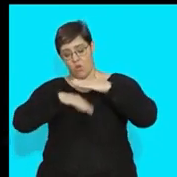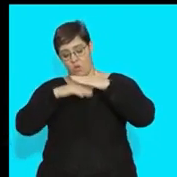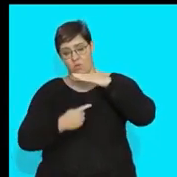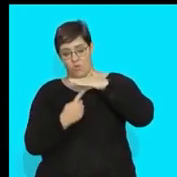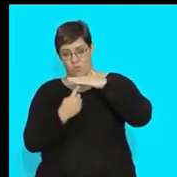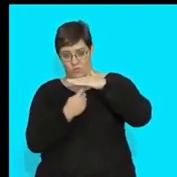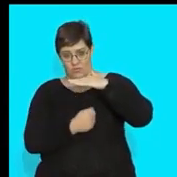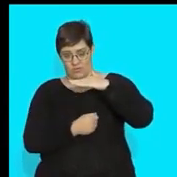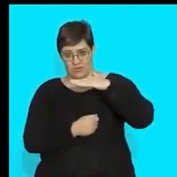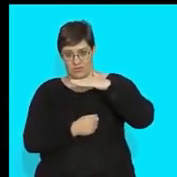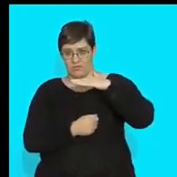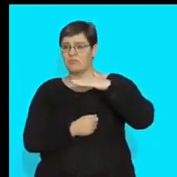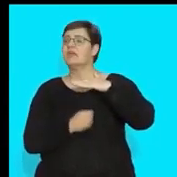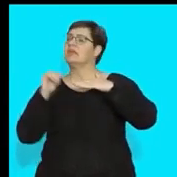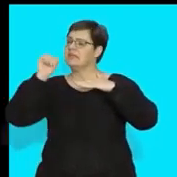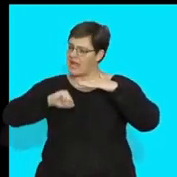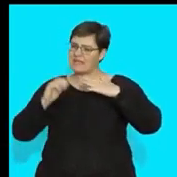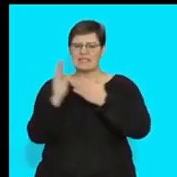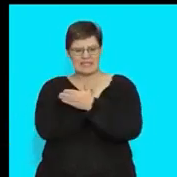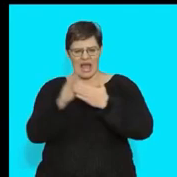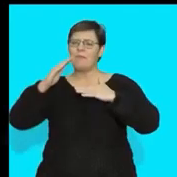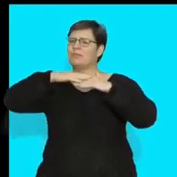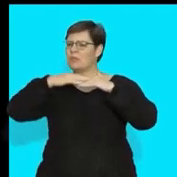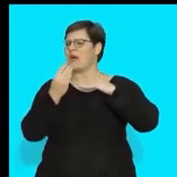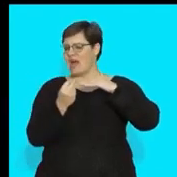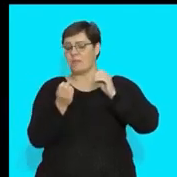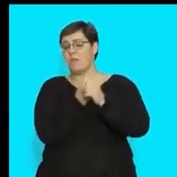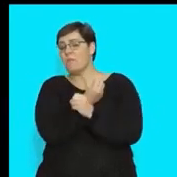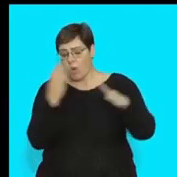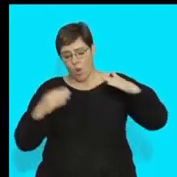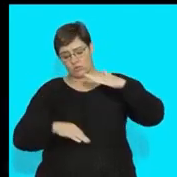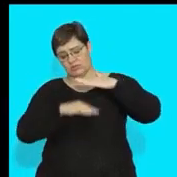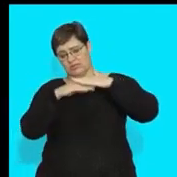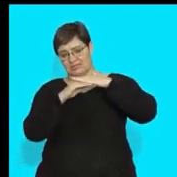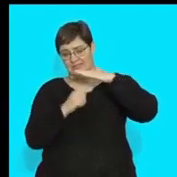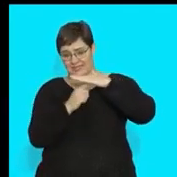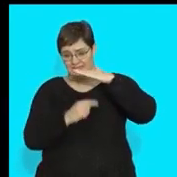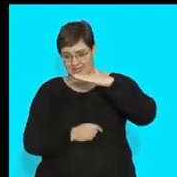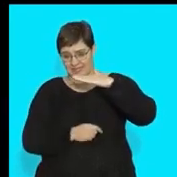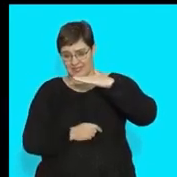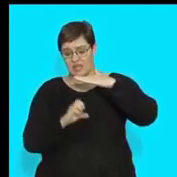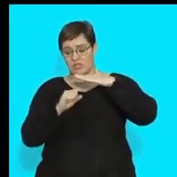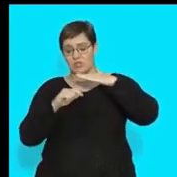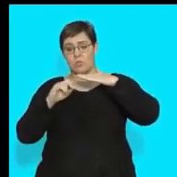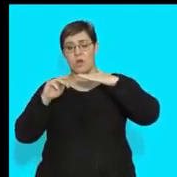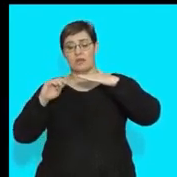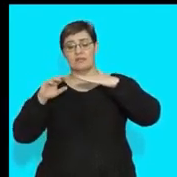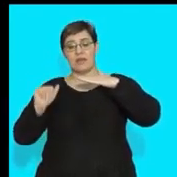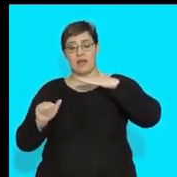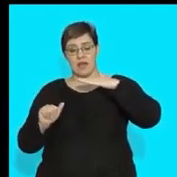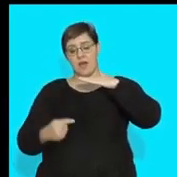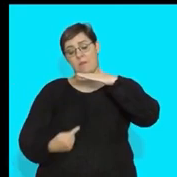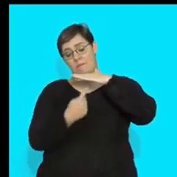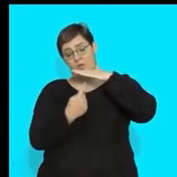surfaces, yes, you can find some at the top, but generally we want the stomata to be at